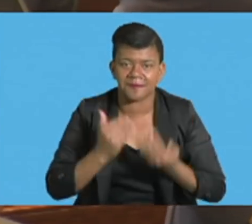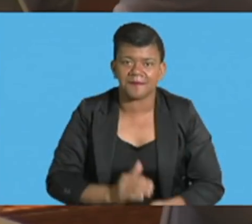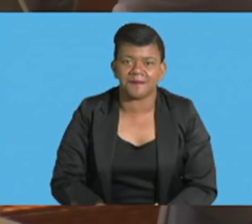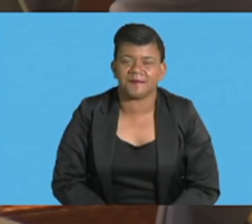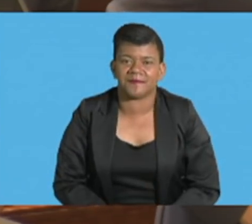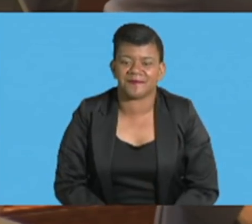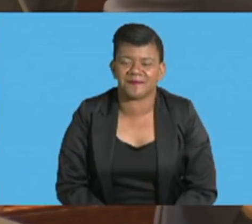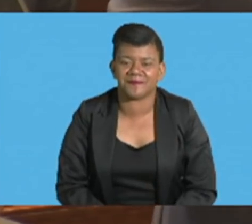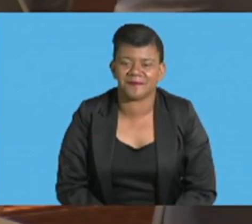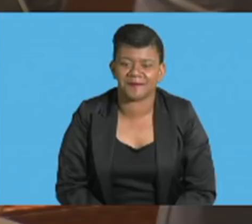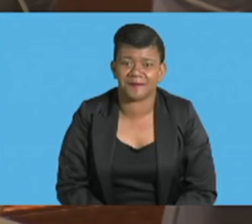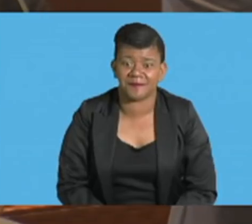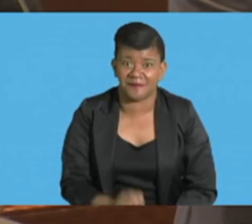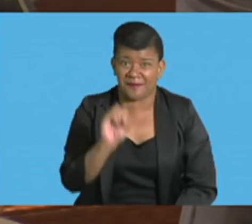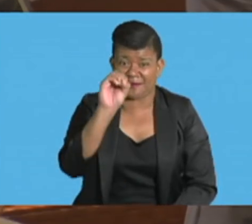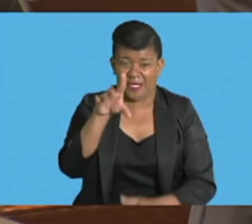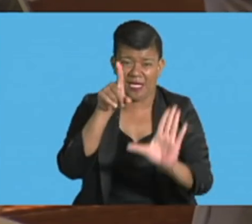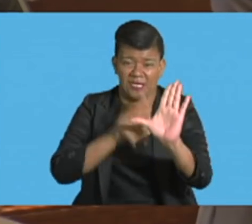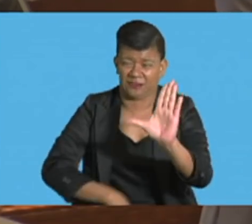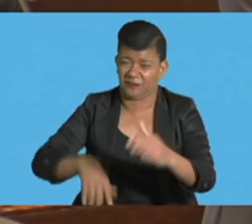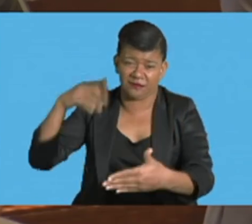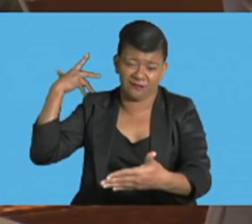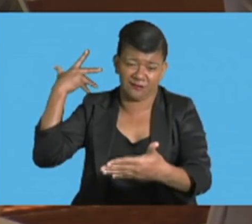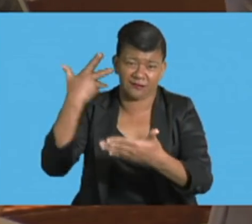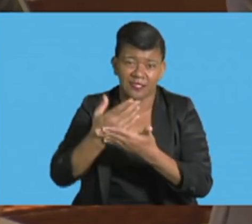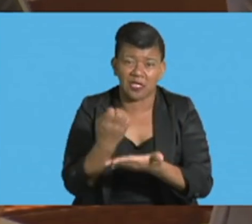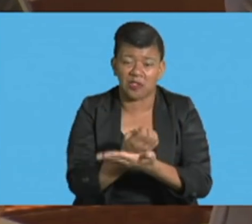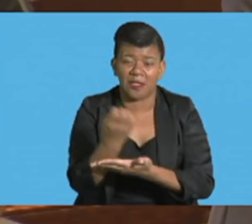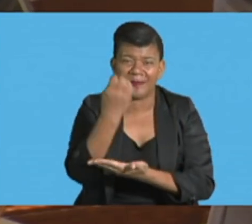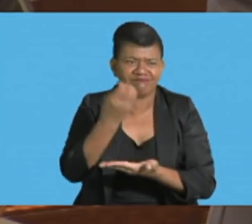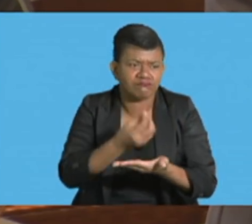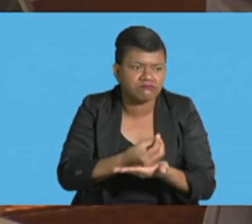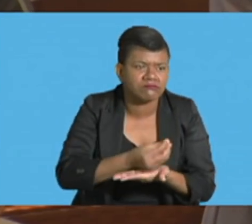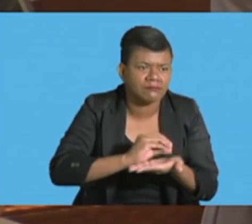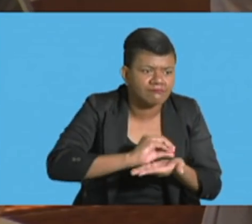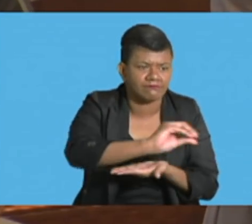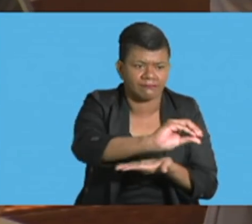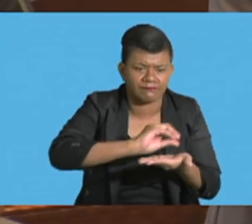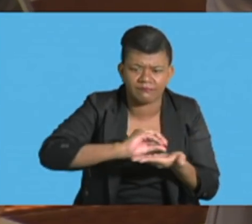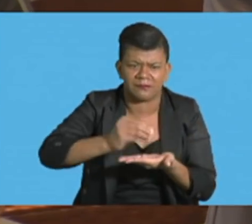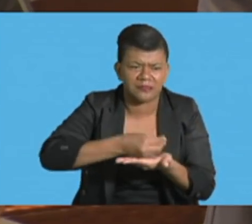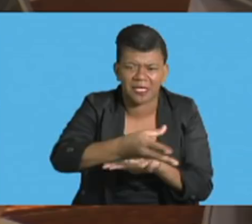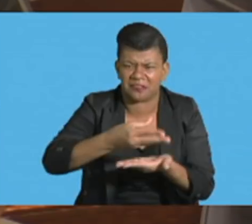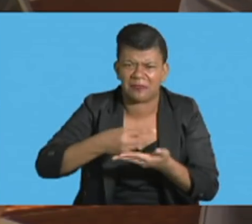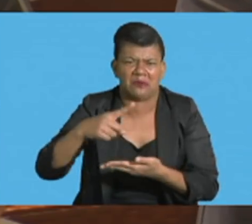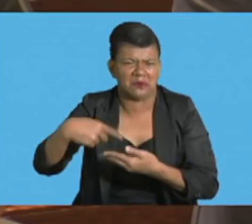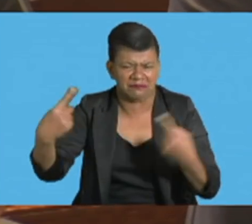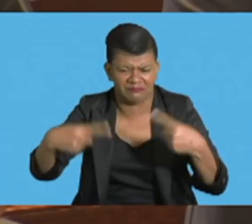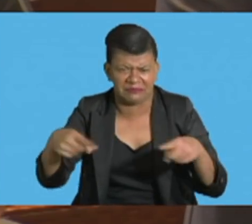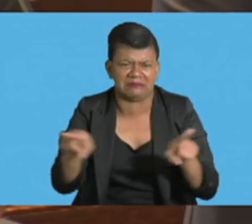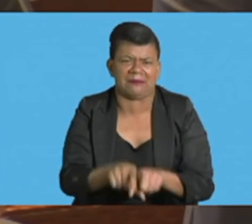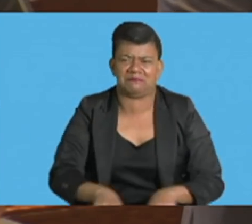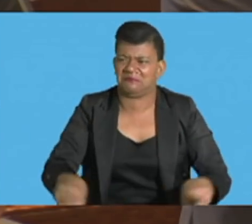over these 10 years, our economic expansion has been consistent. Year after year, after year after